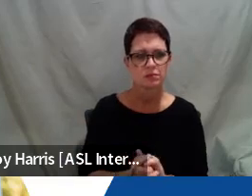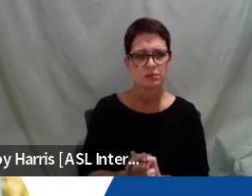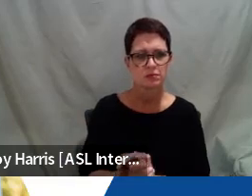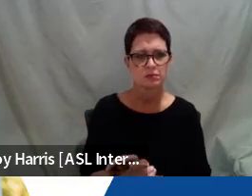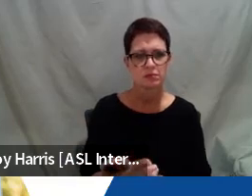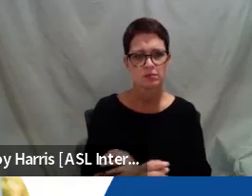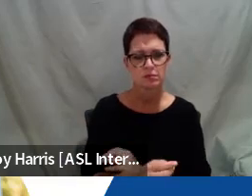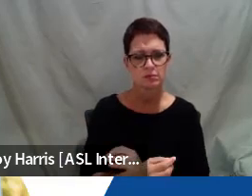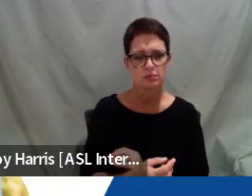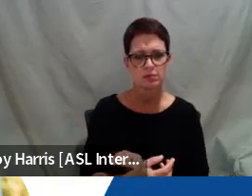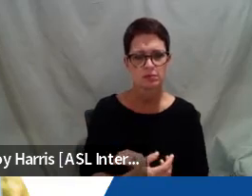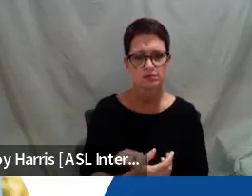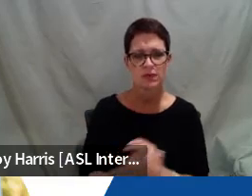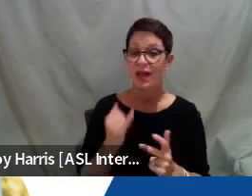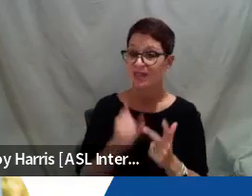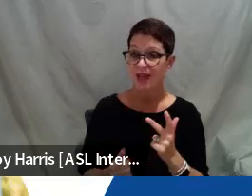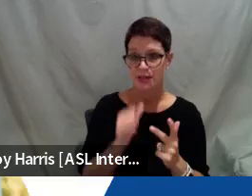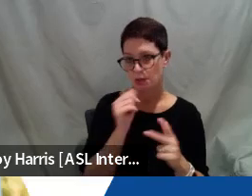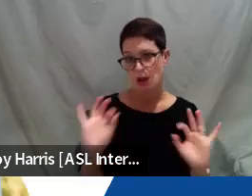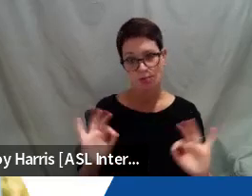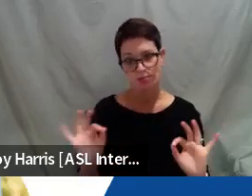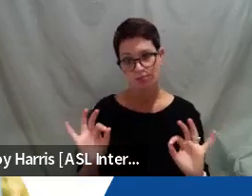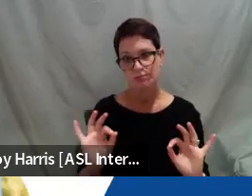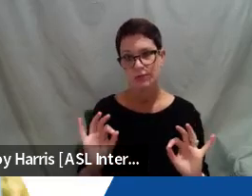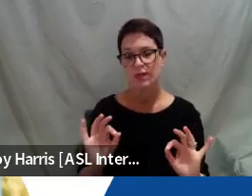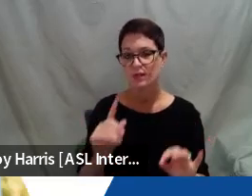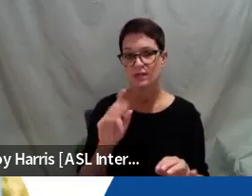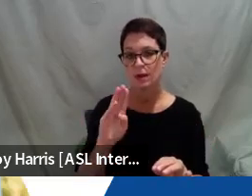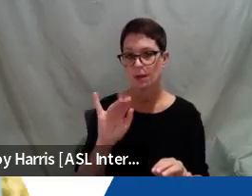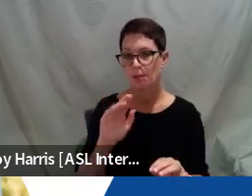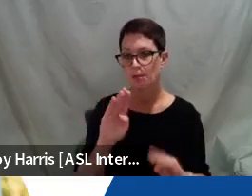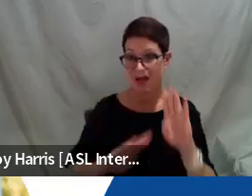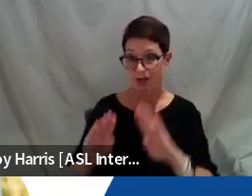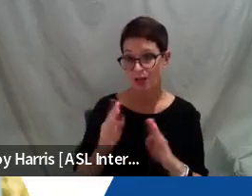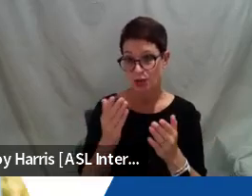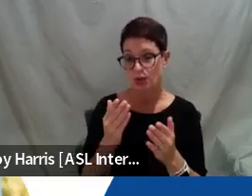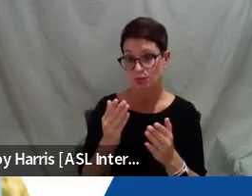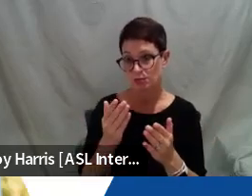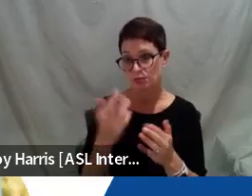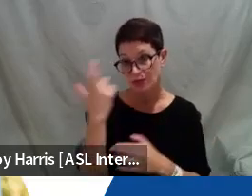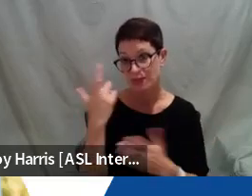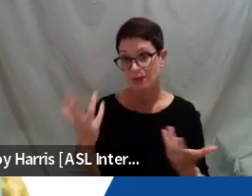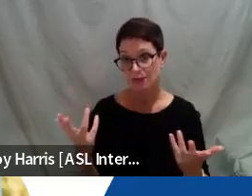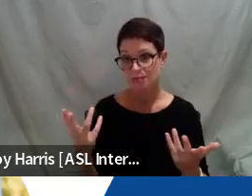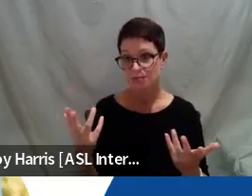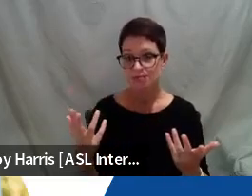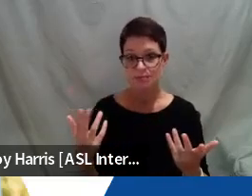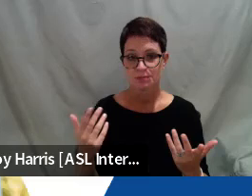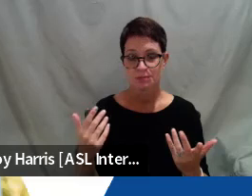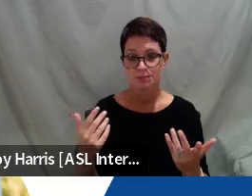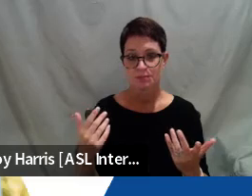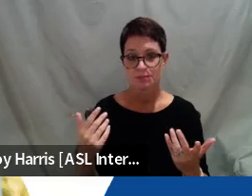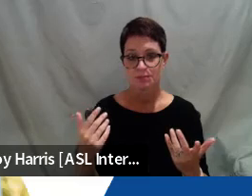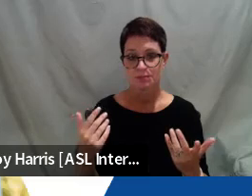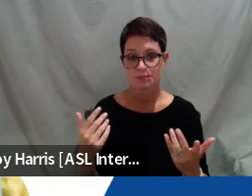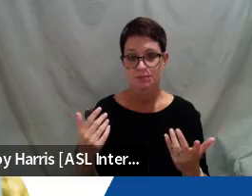And then last but not least, there's the biological factors. And the